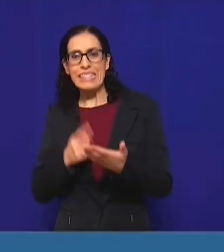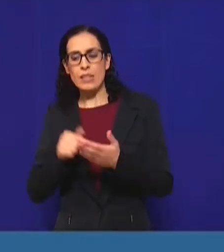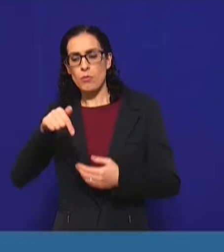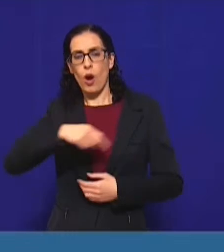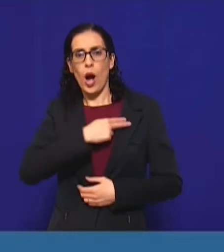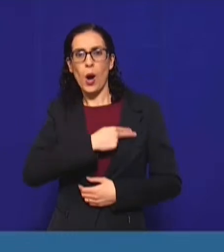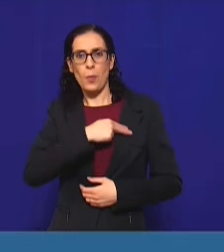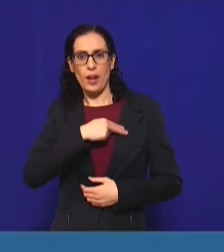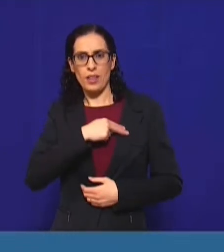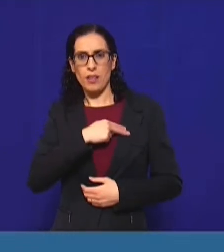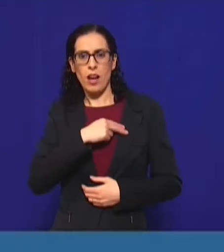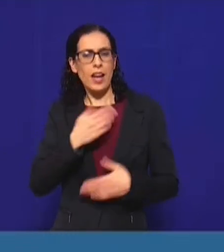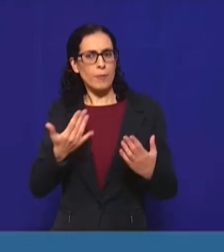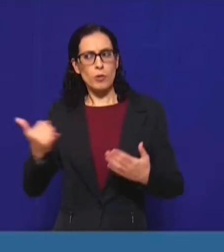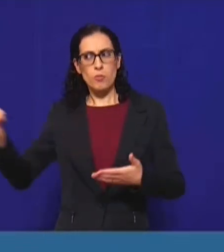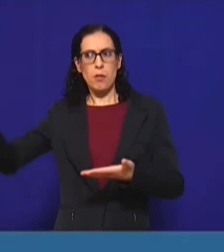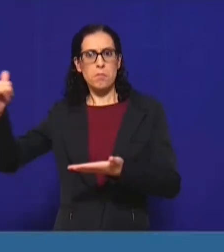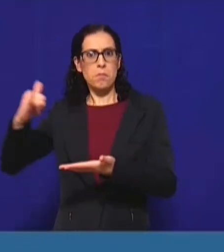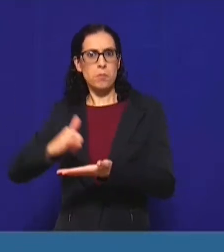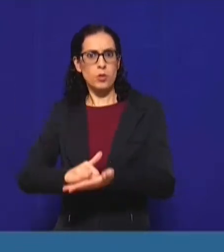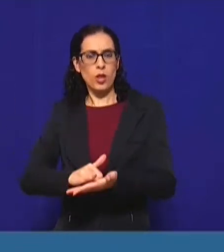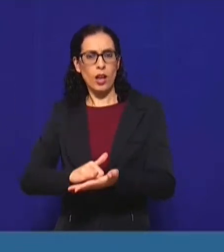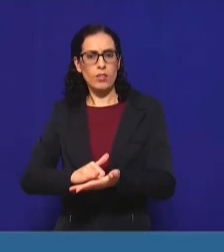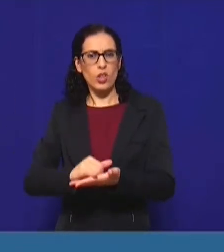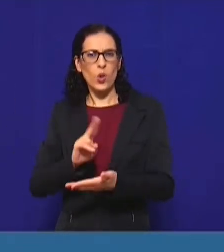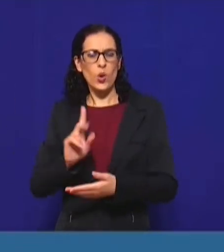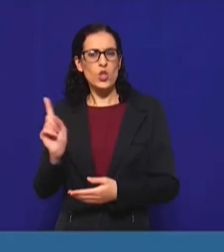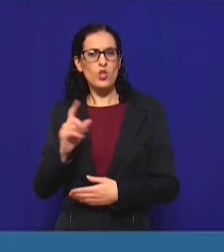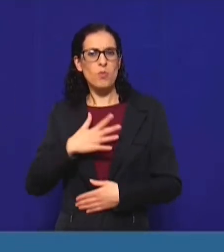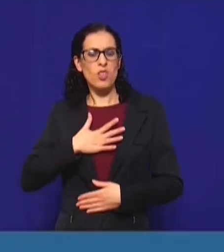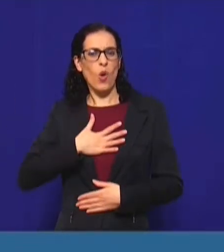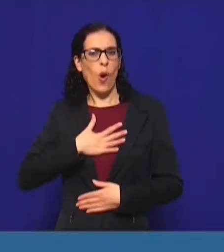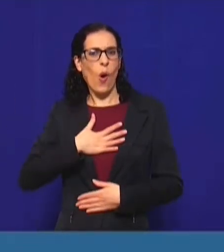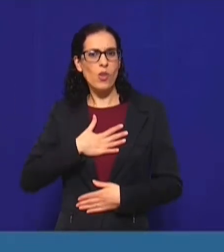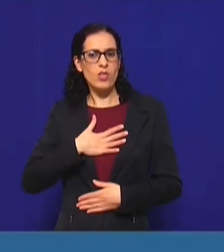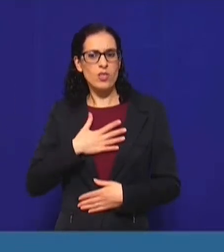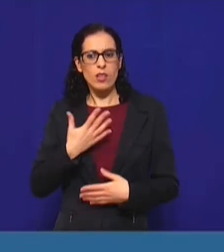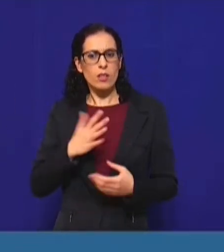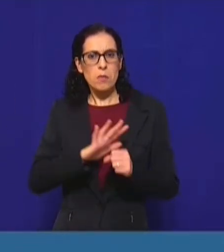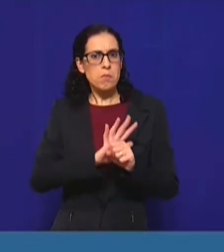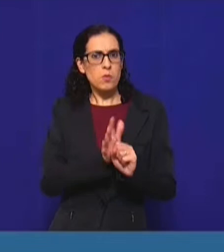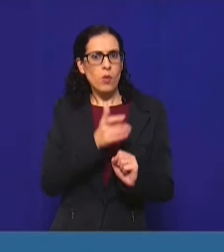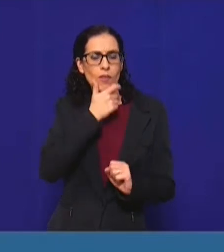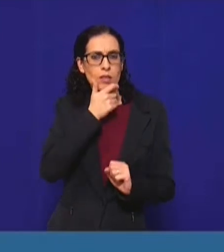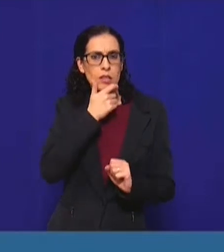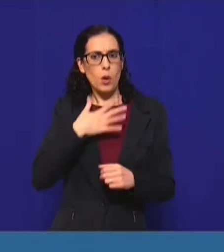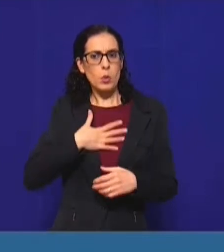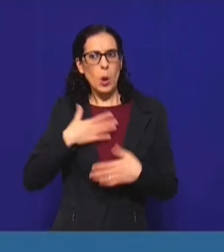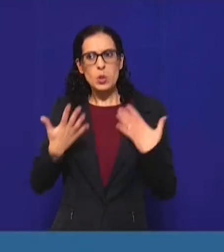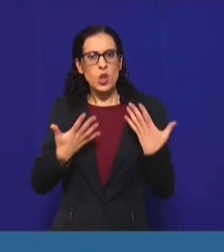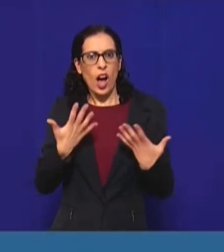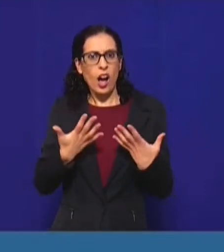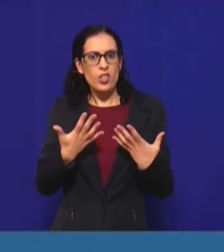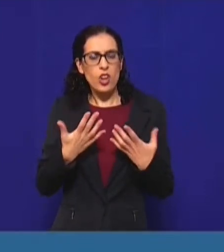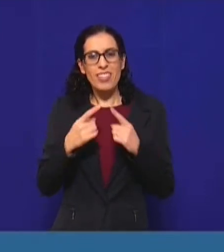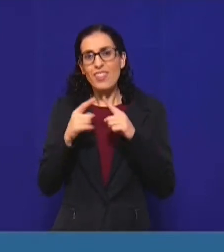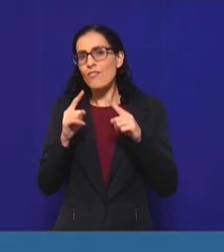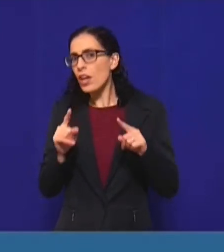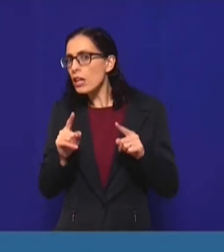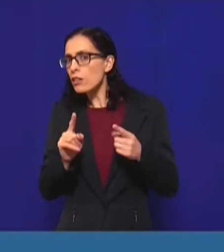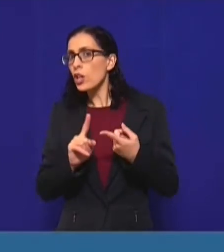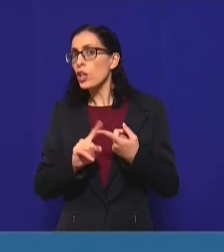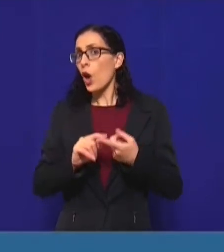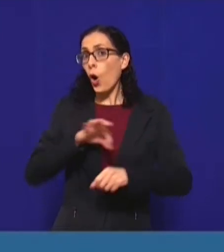każijiet importati u x'inhuma forsi s-sintomi ta' dawn il-varjant u biex il-fejqan tiegħu jieħu aktar